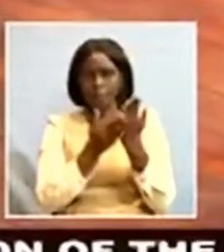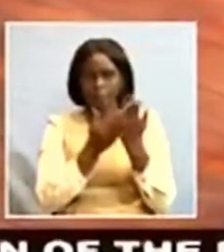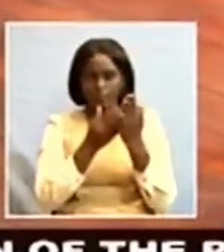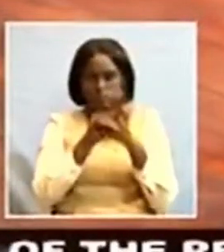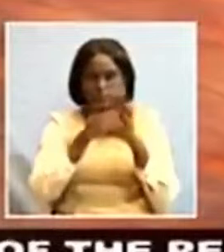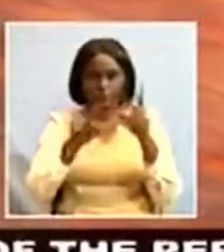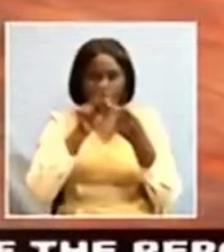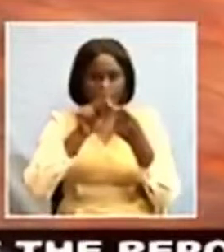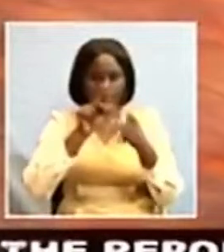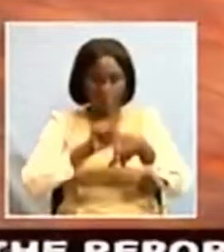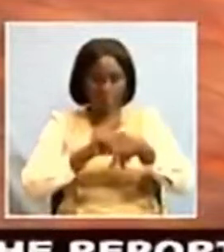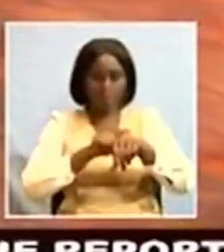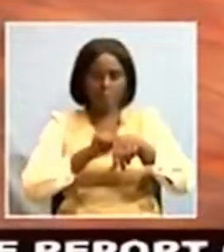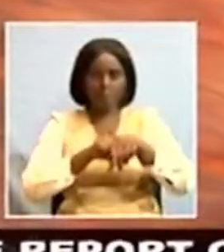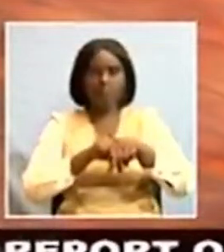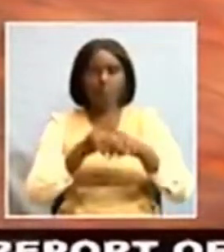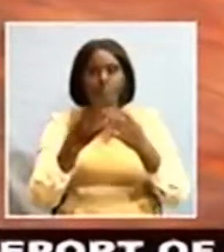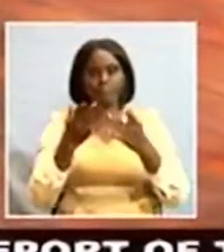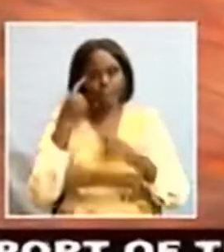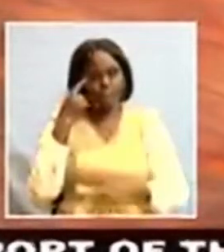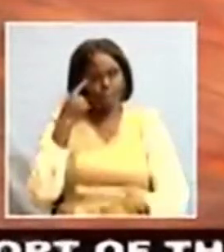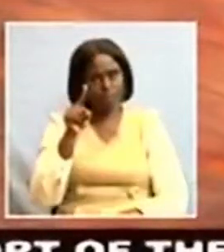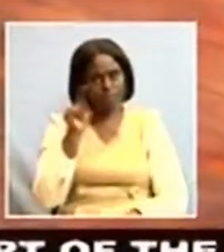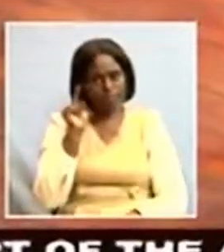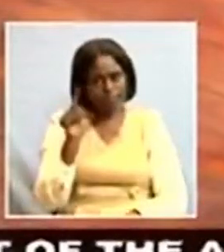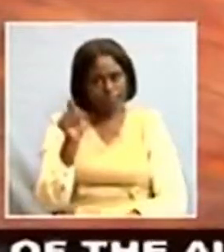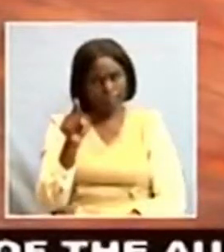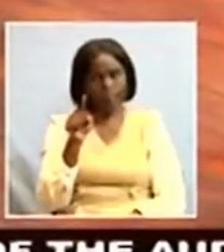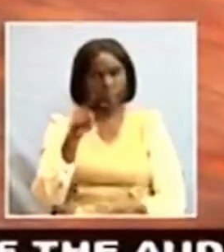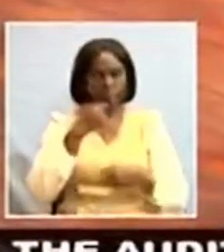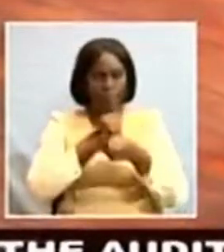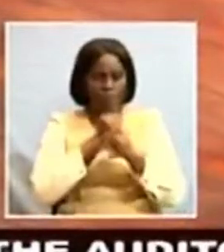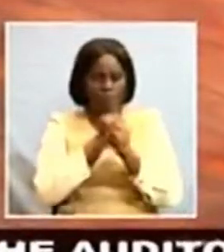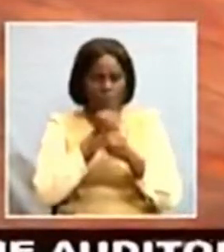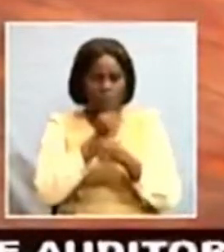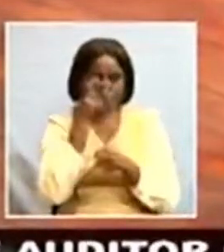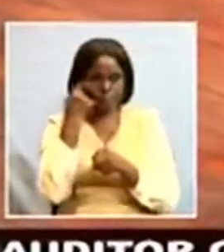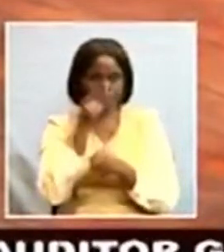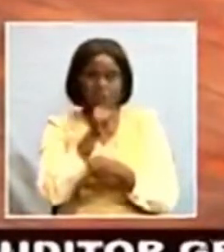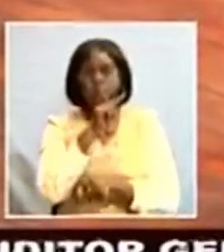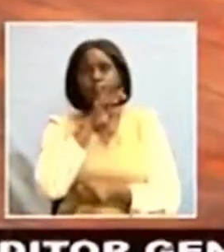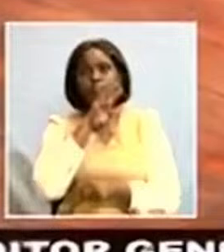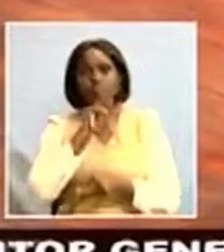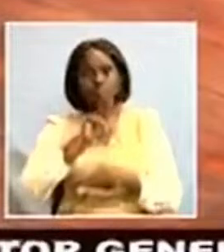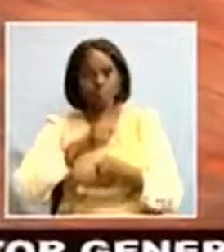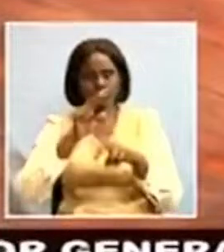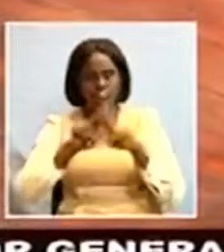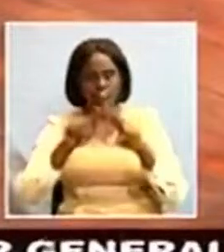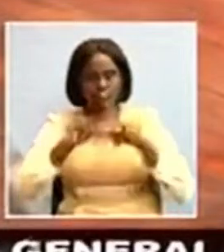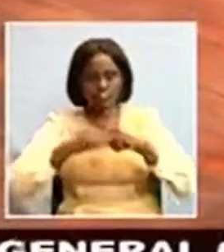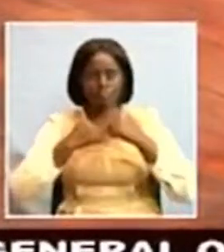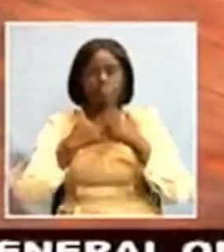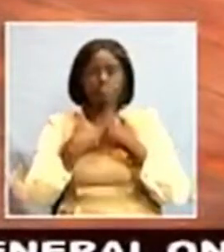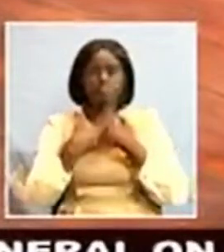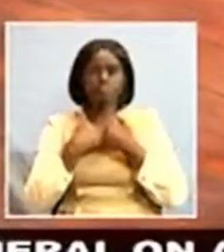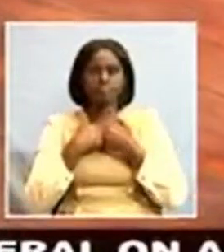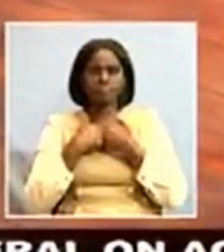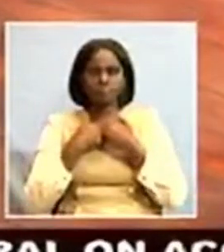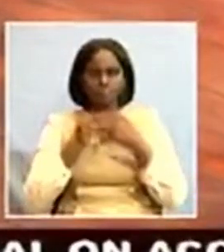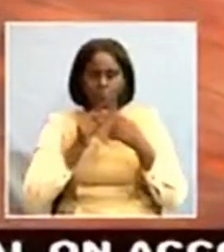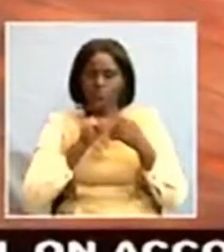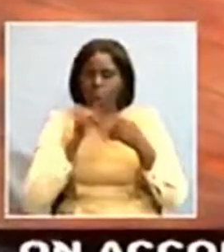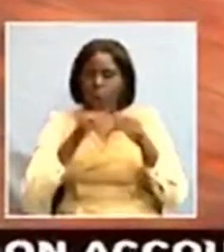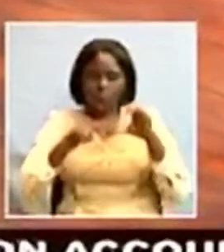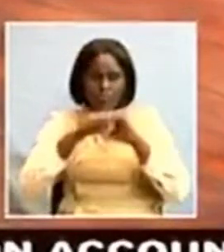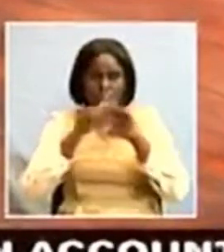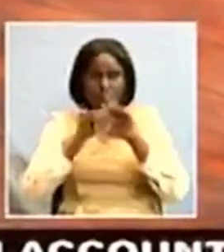time. As for the compaction of waste, Chair, we do have, we did not include in